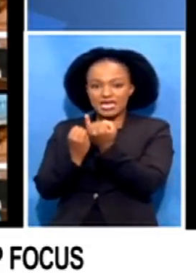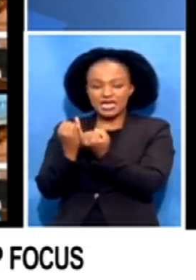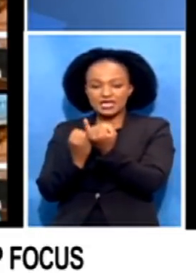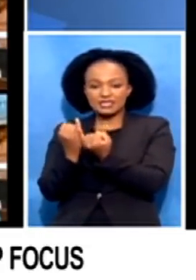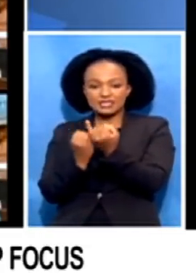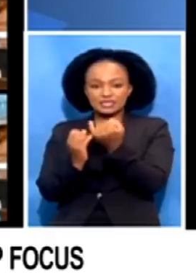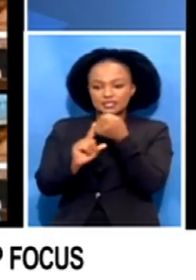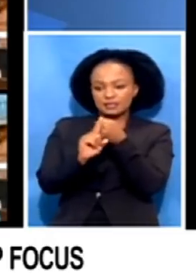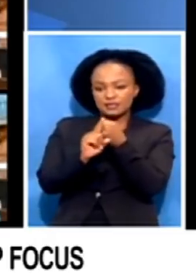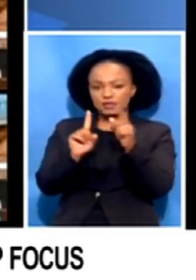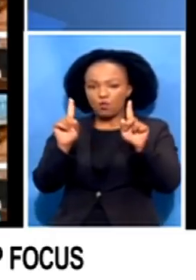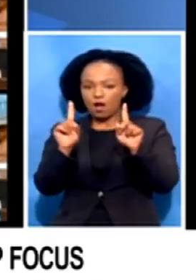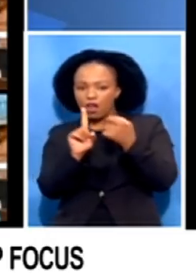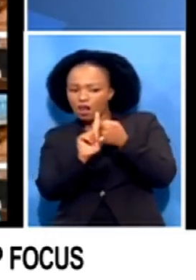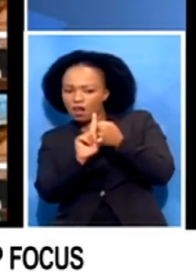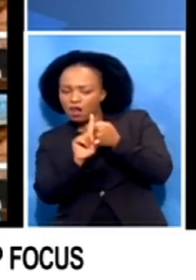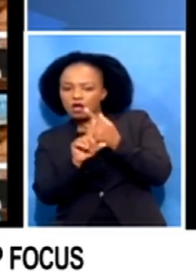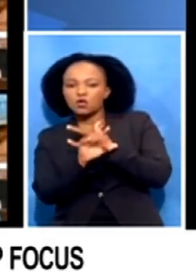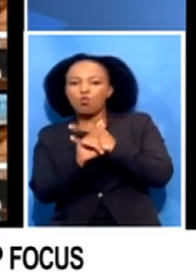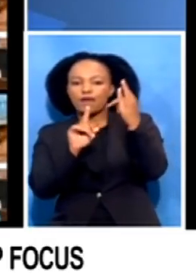not a donation to the party.